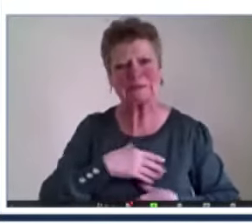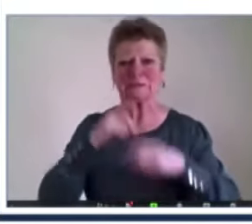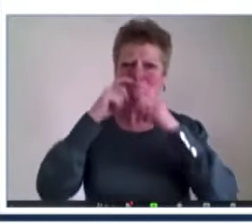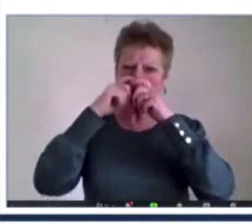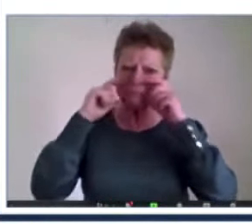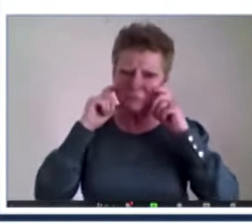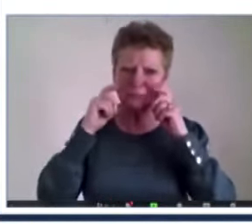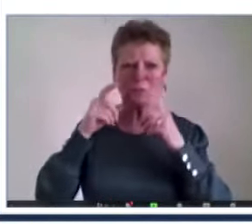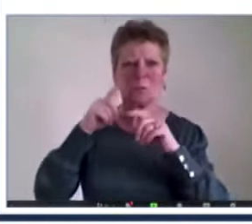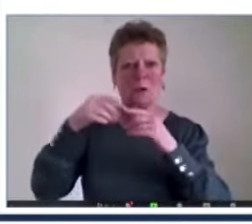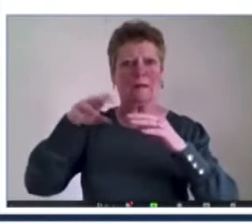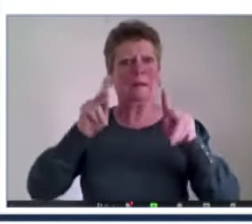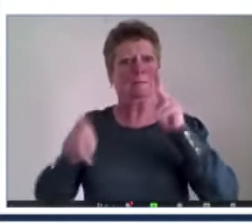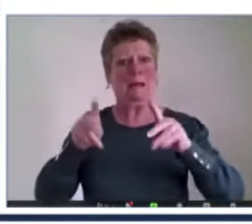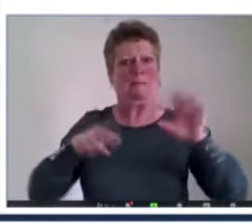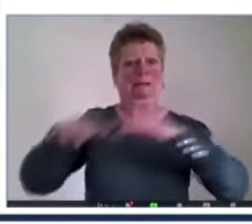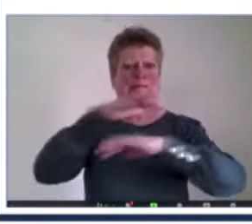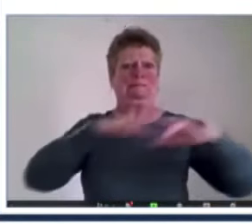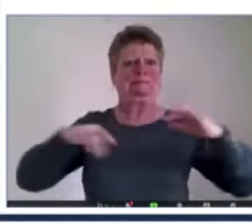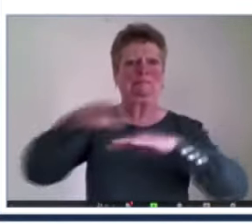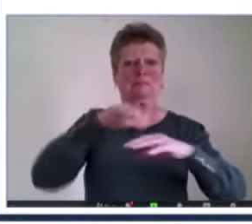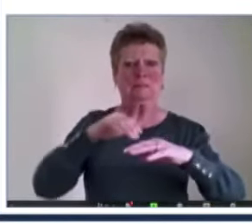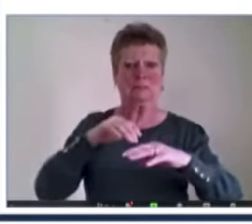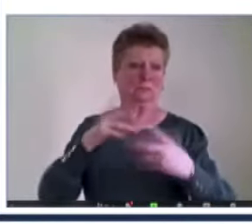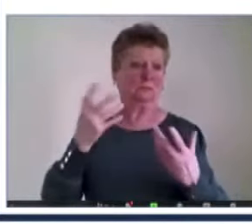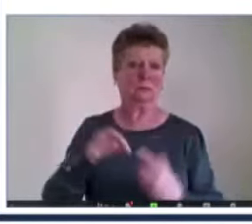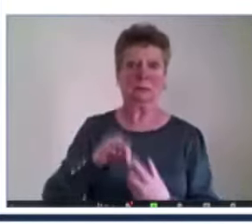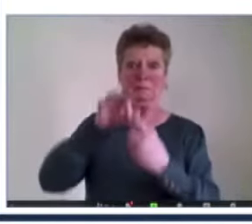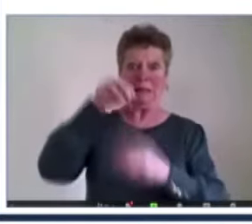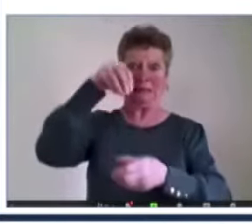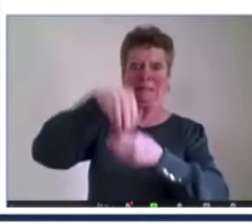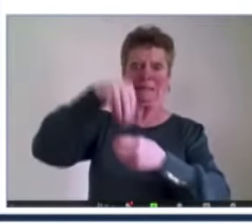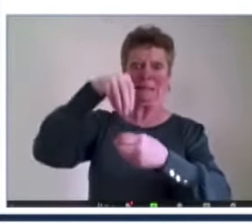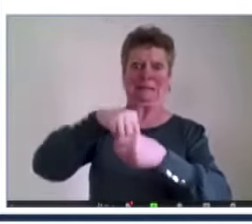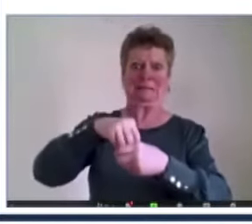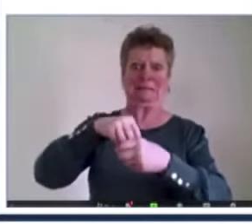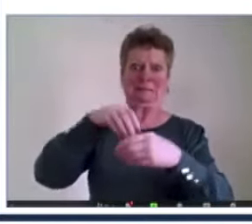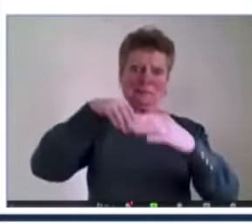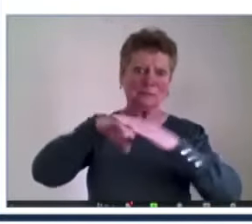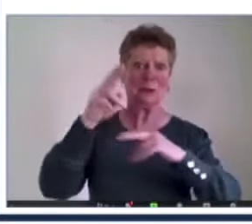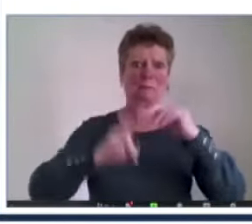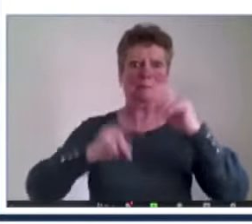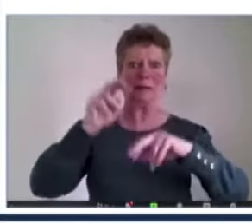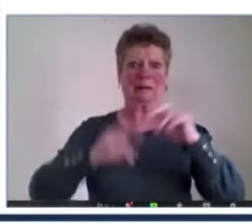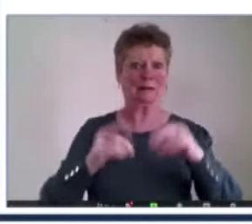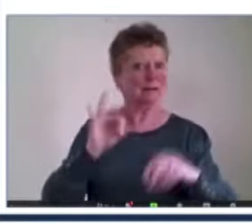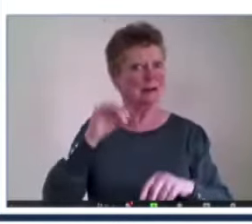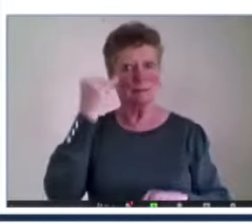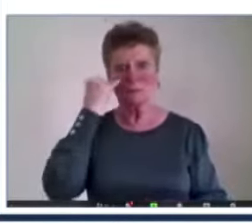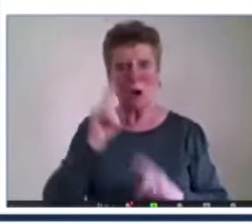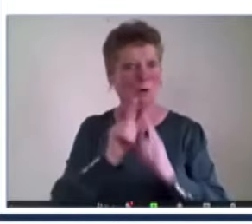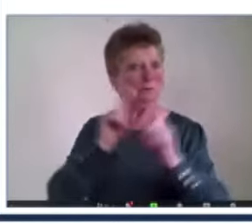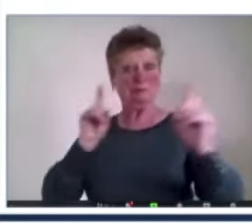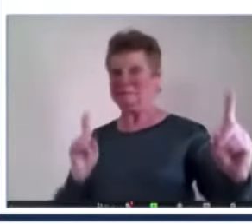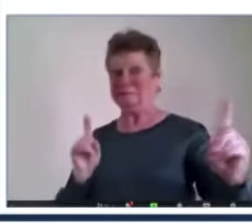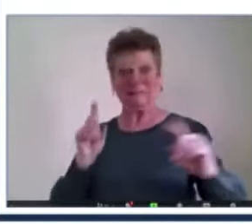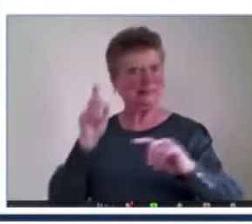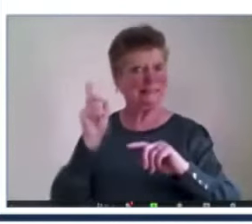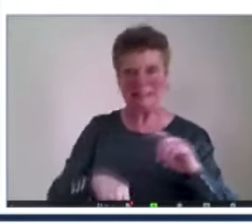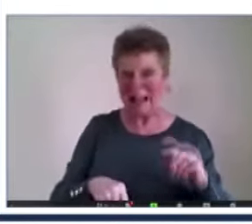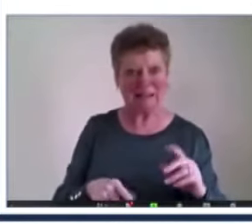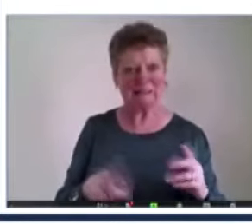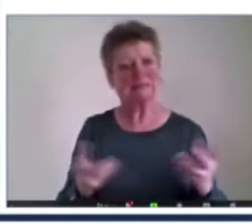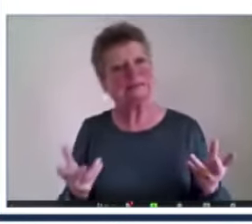public places, especially indoors where you can't maintain at least 6 feet distance from people not in your close social